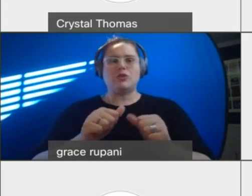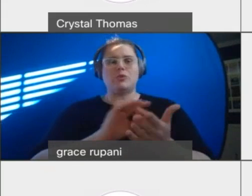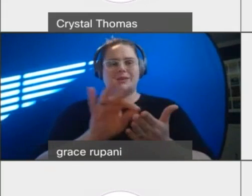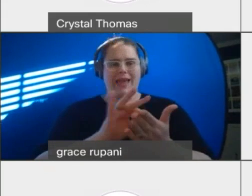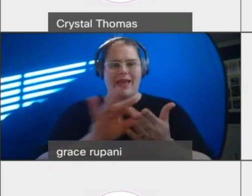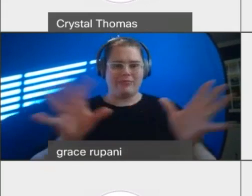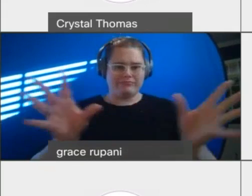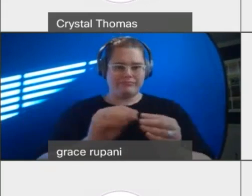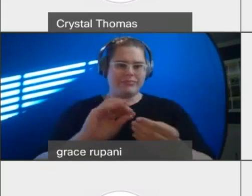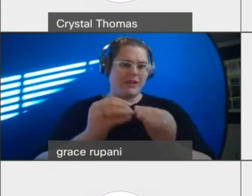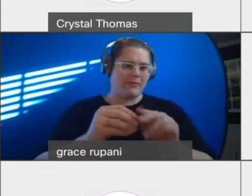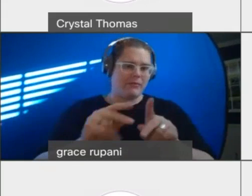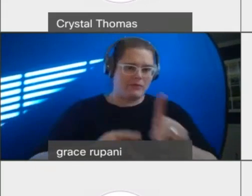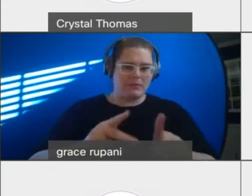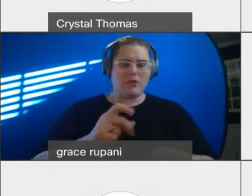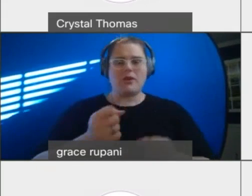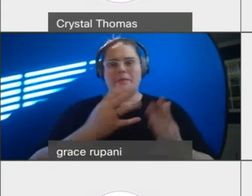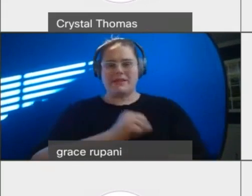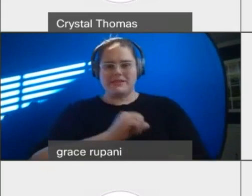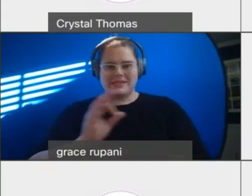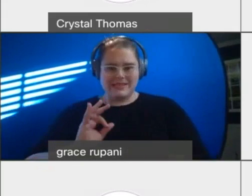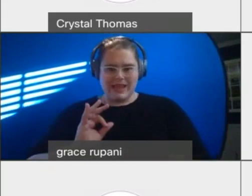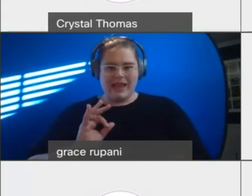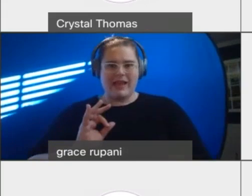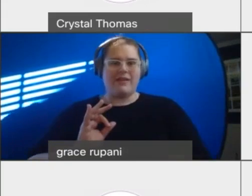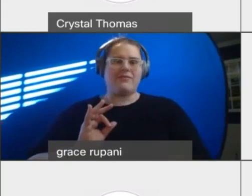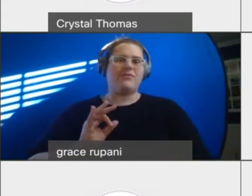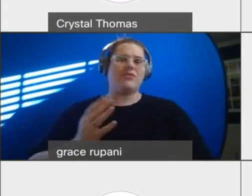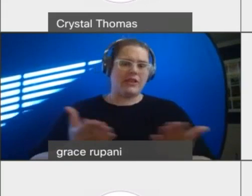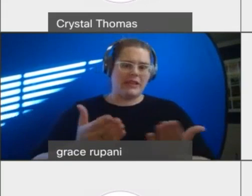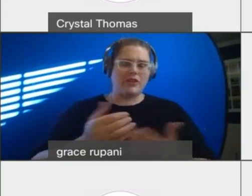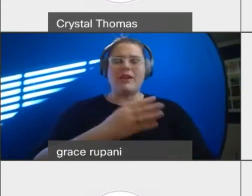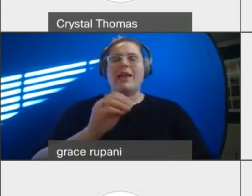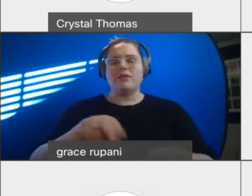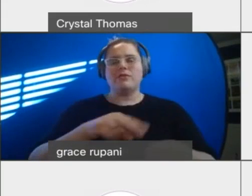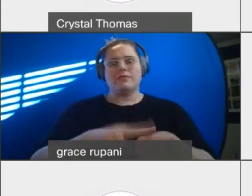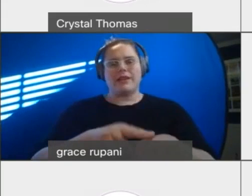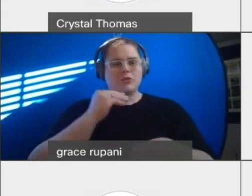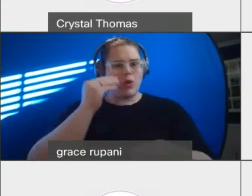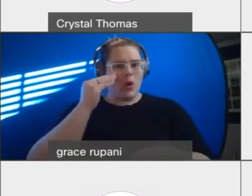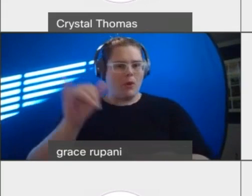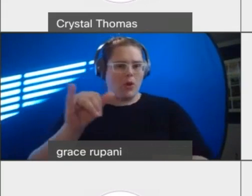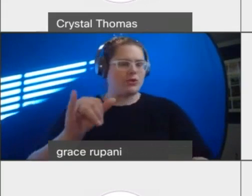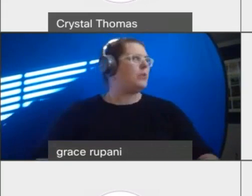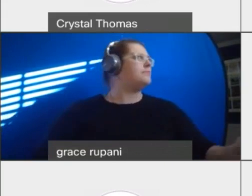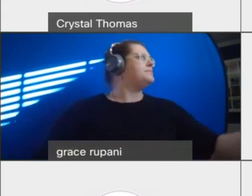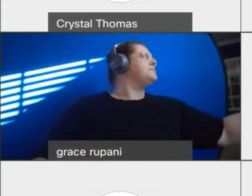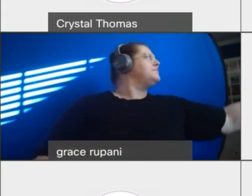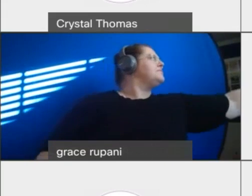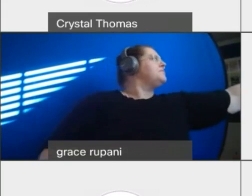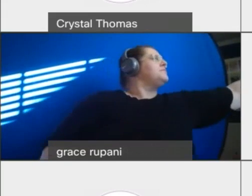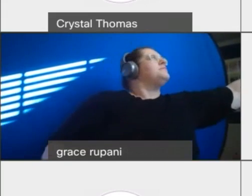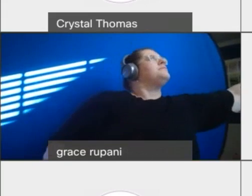in and out, and also in their natural homes. One is that we want to make sure that